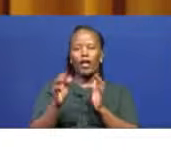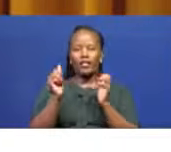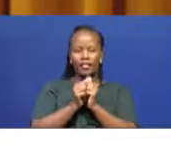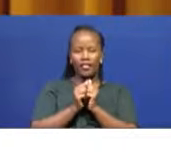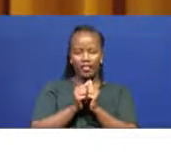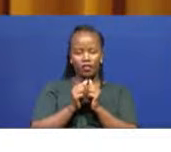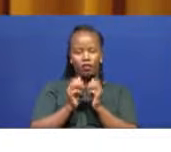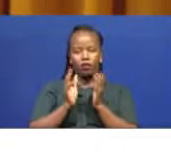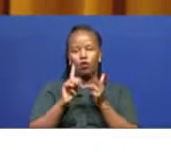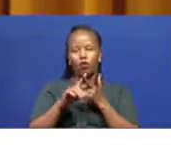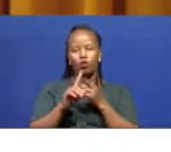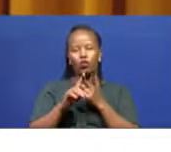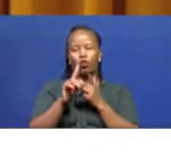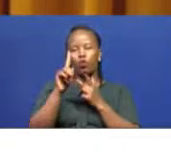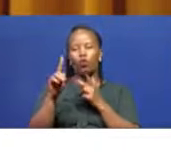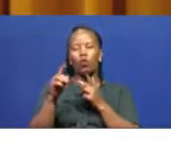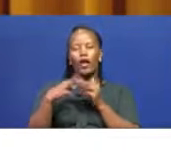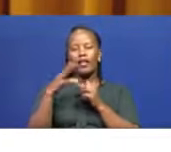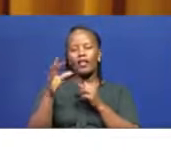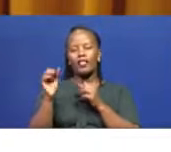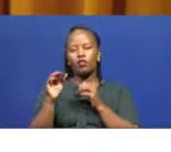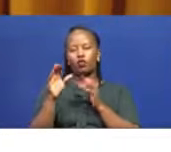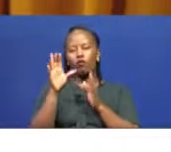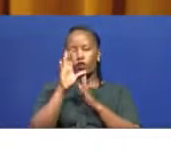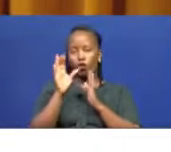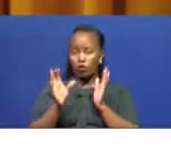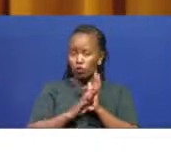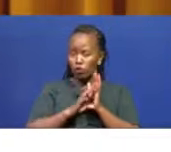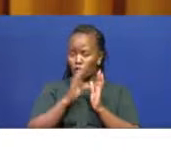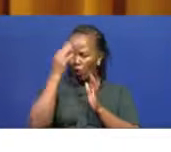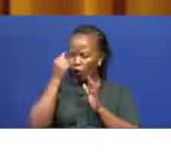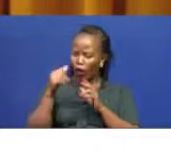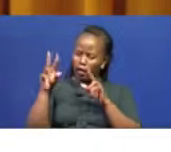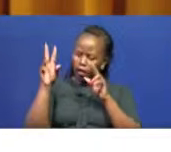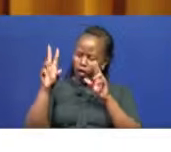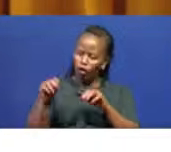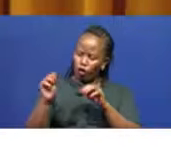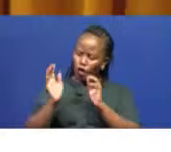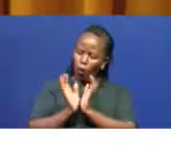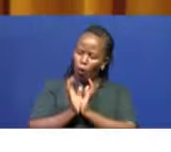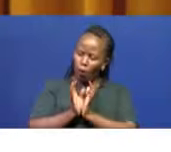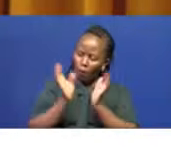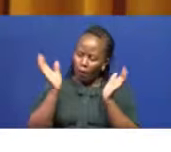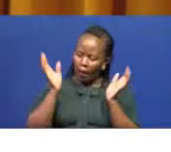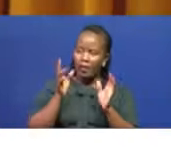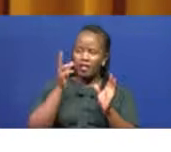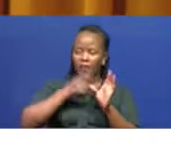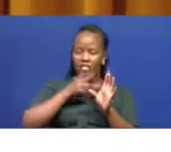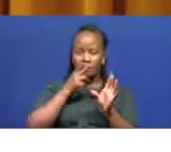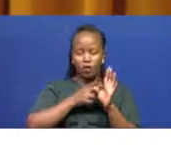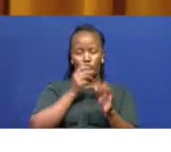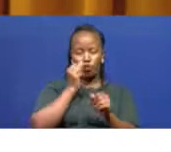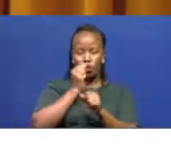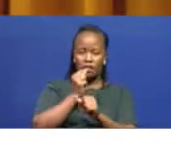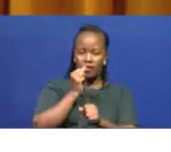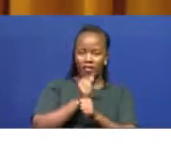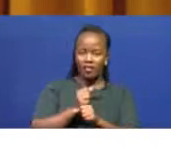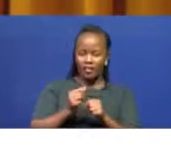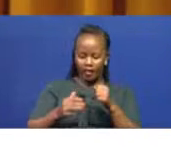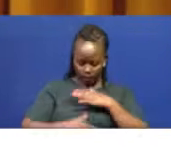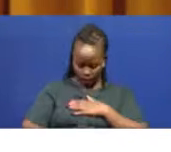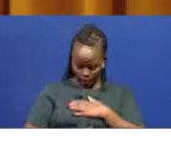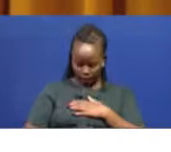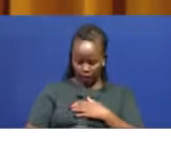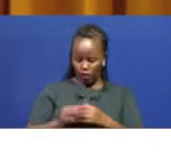of the Constitution, as no public participation was conducted by Honorable Mutuse